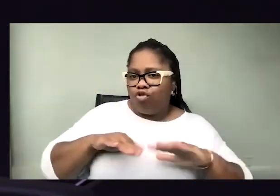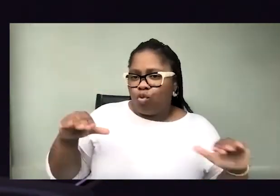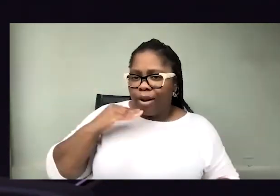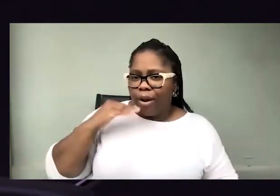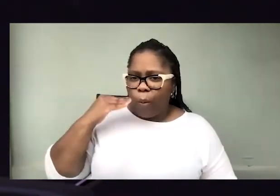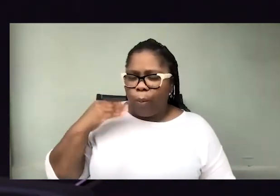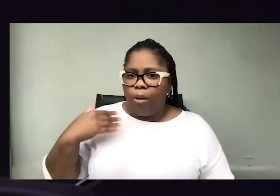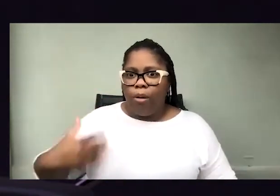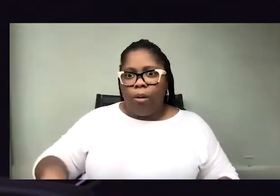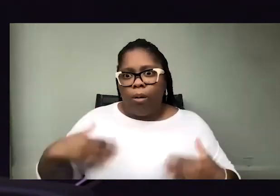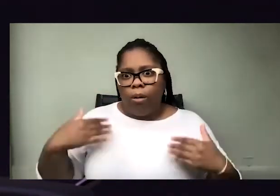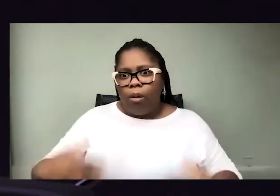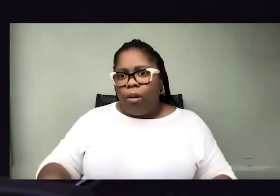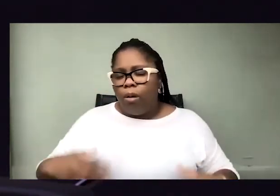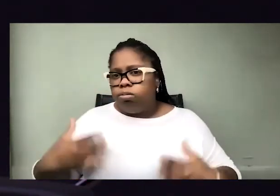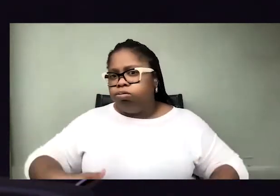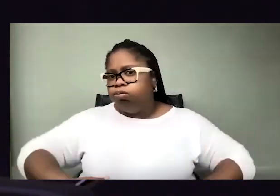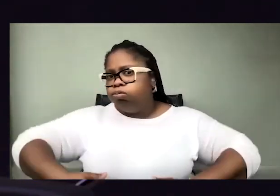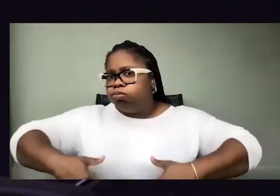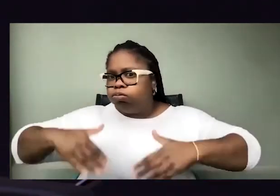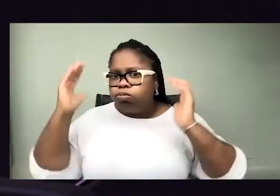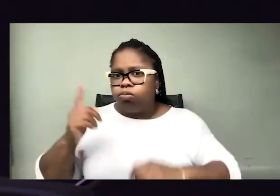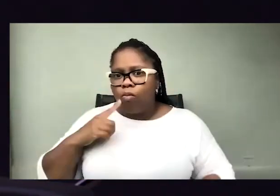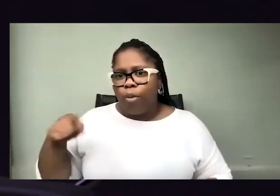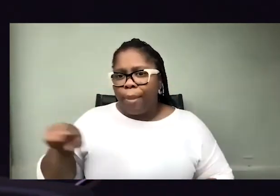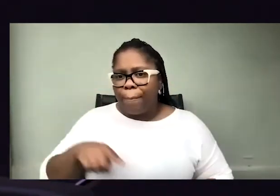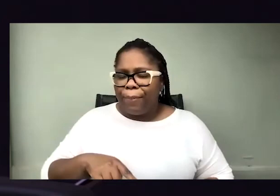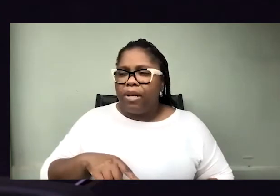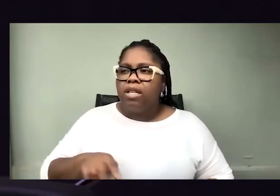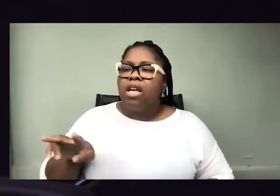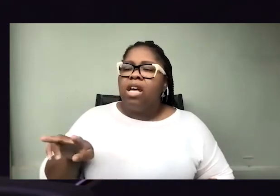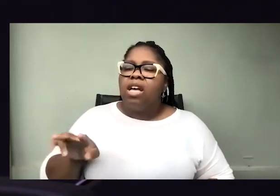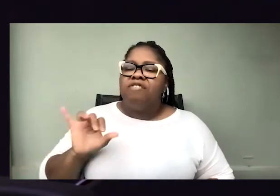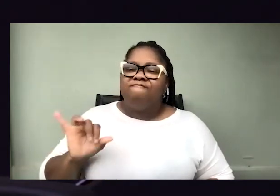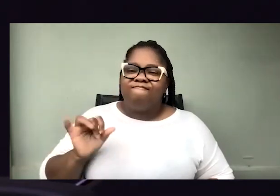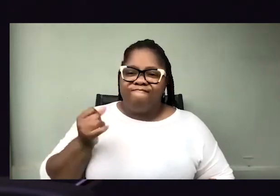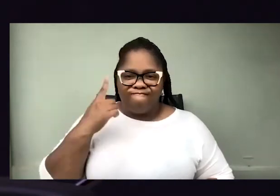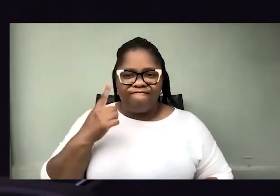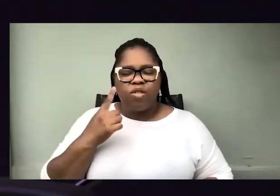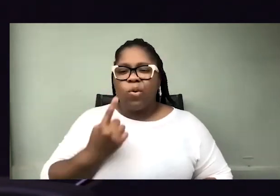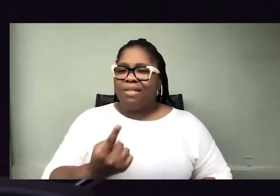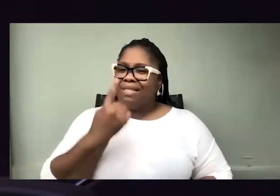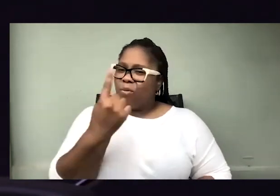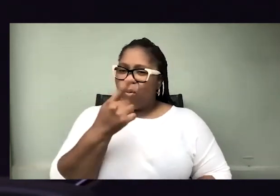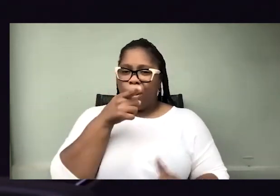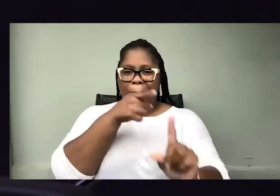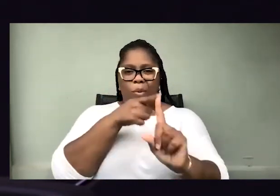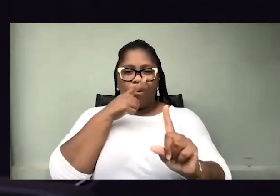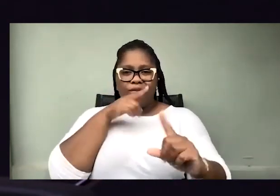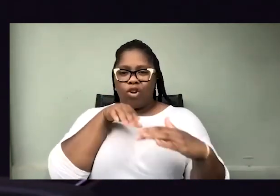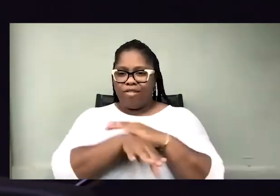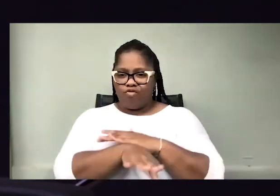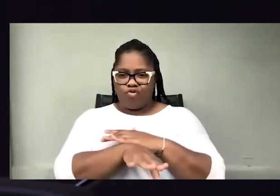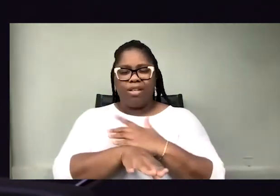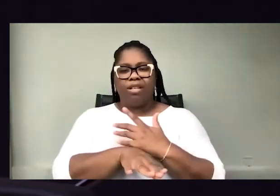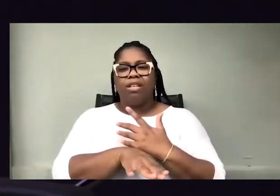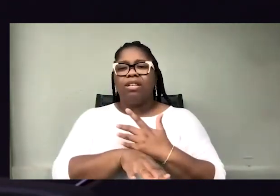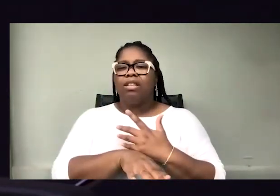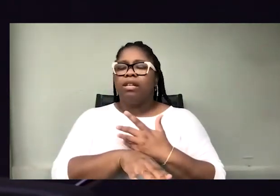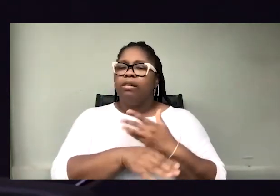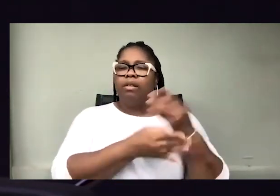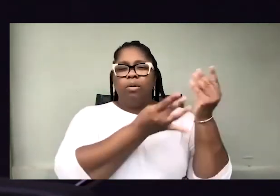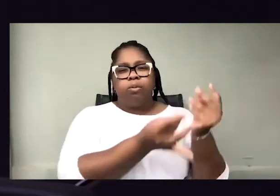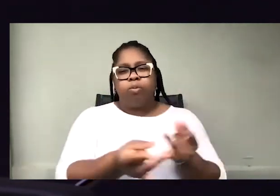home. So we understand that creating a single point of entry that is